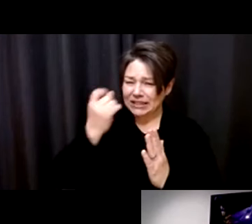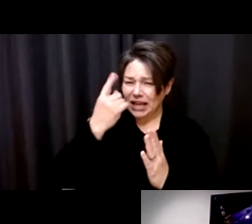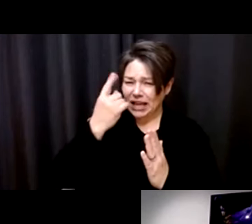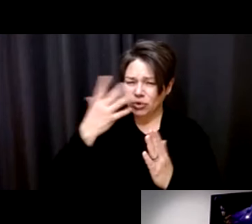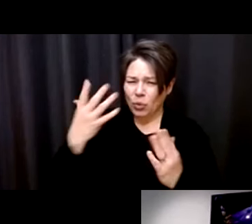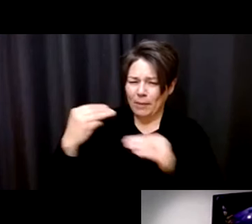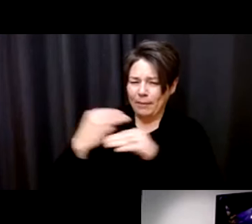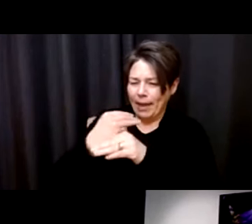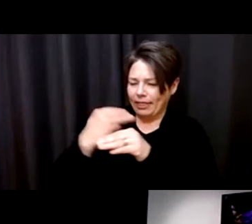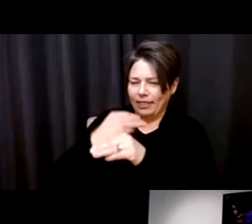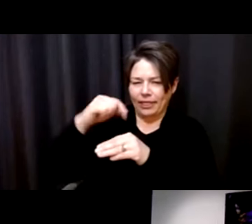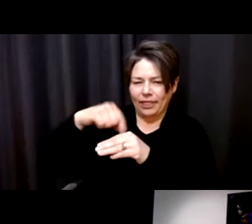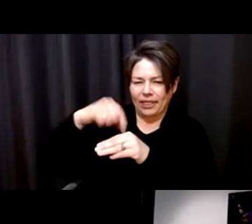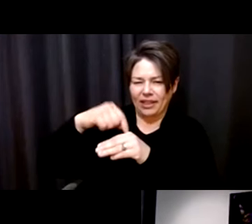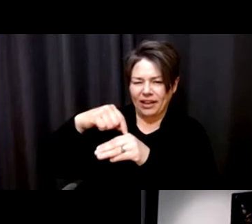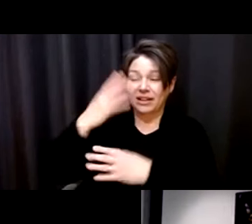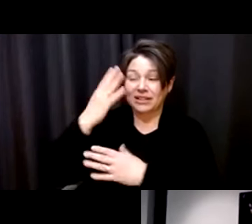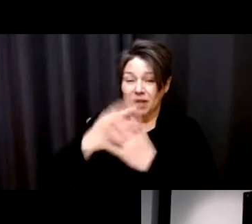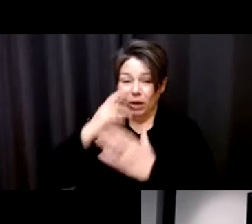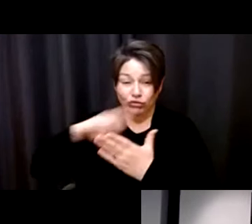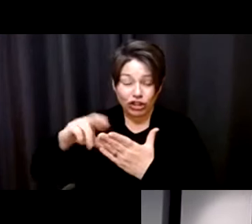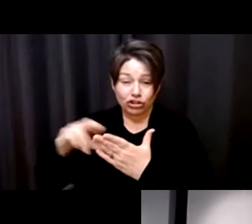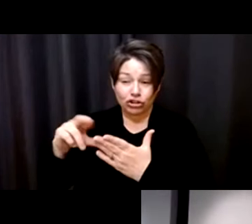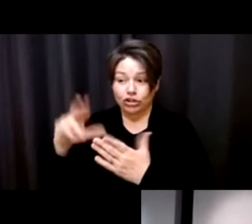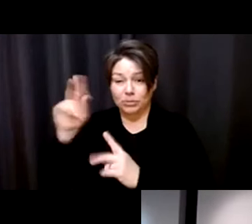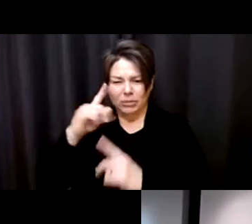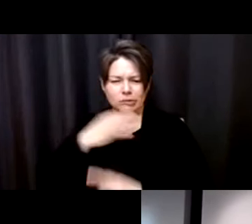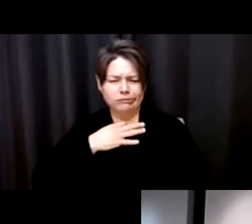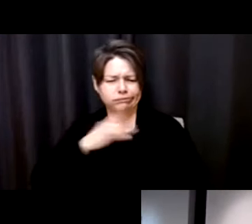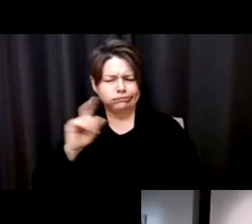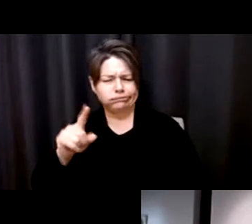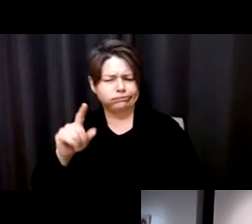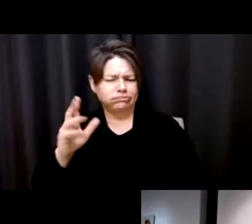math, and then some of the research has been questioned. What do you think?